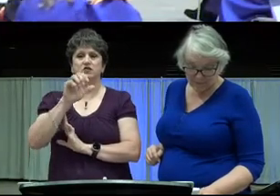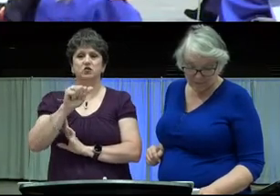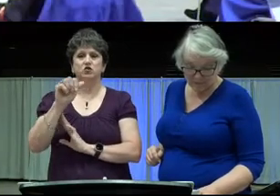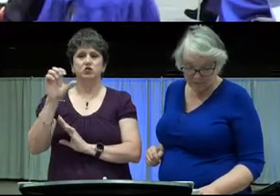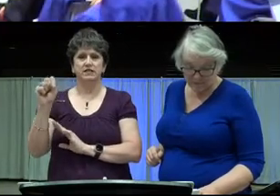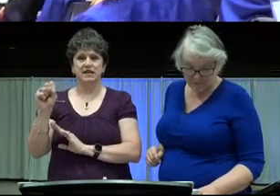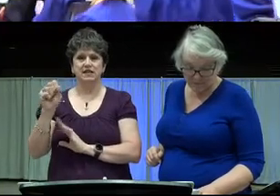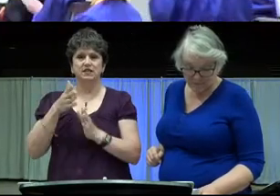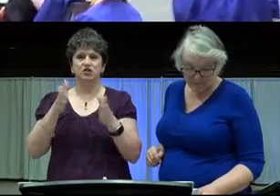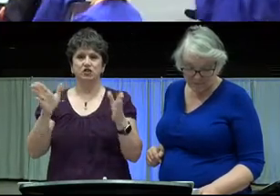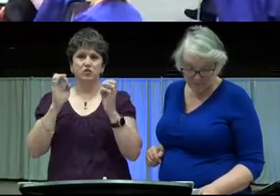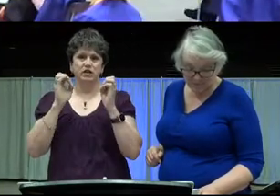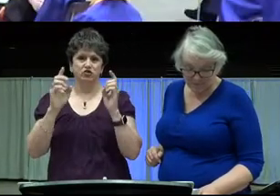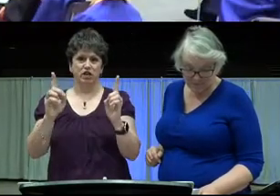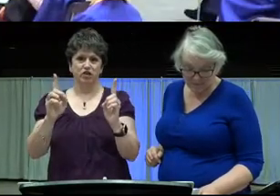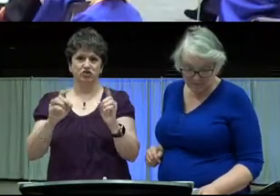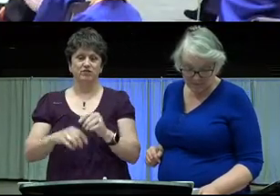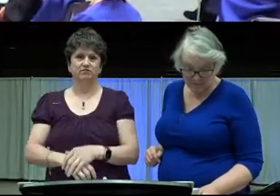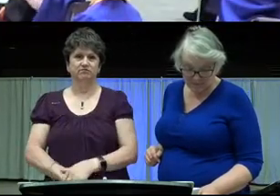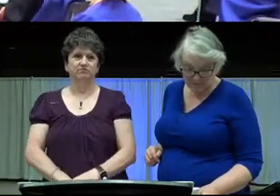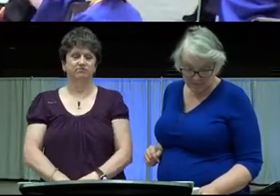Science, General Education.